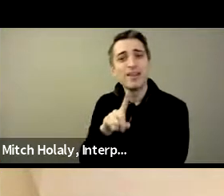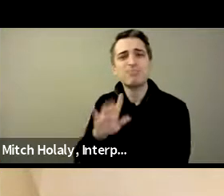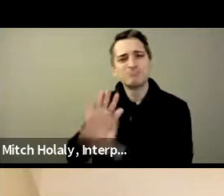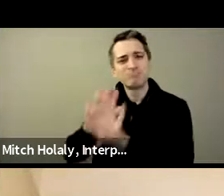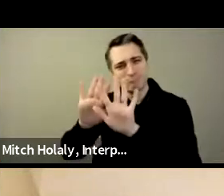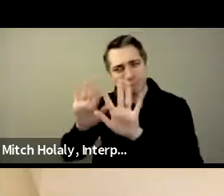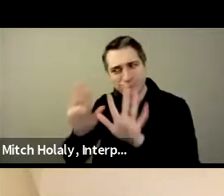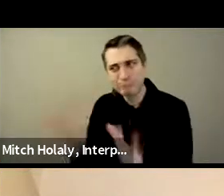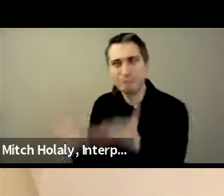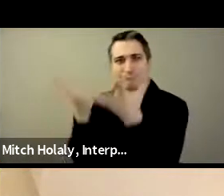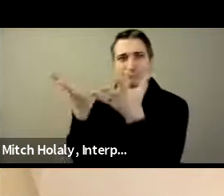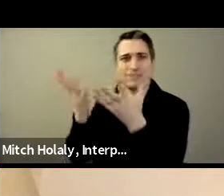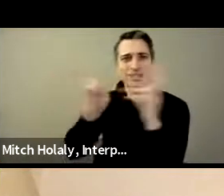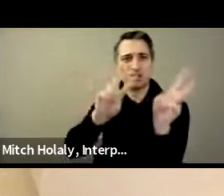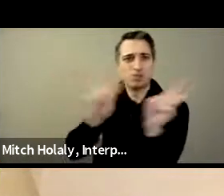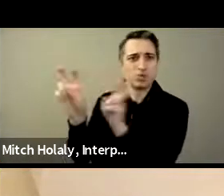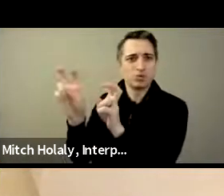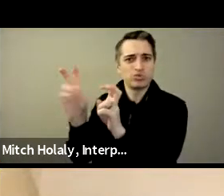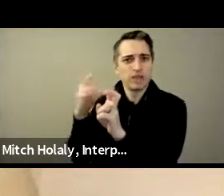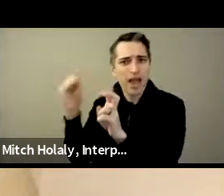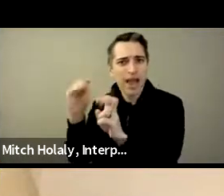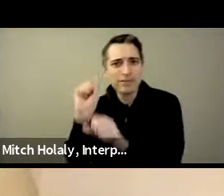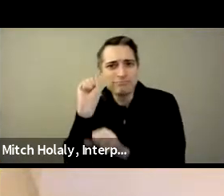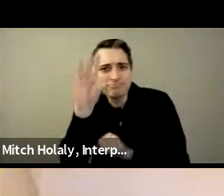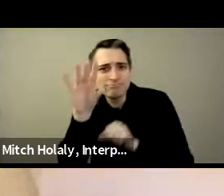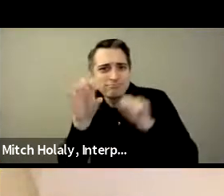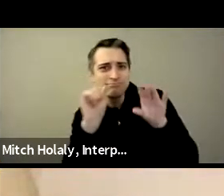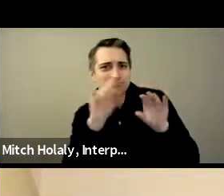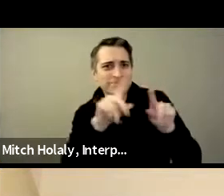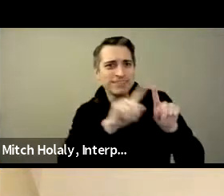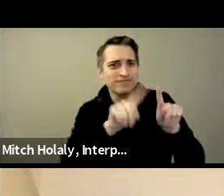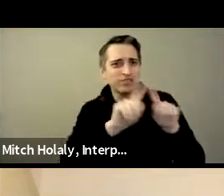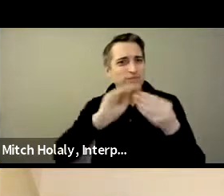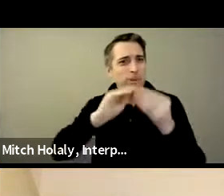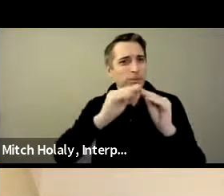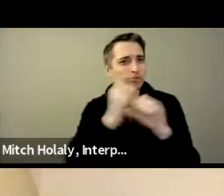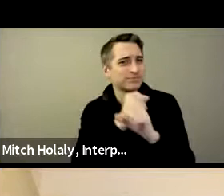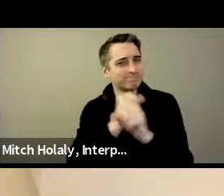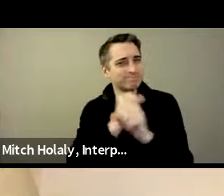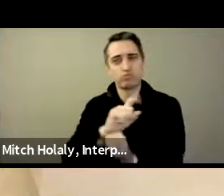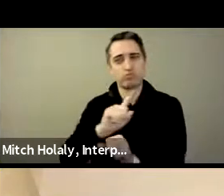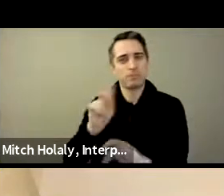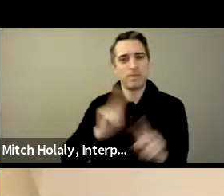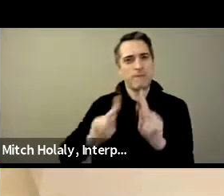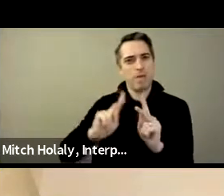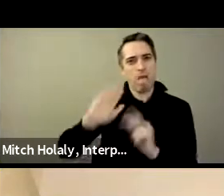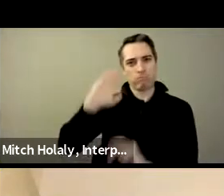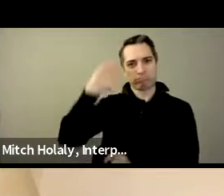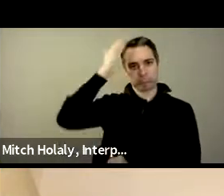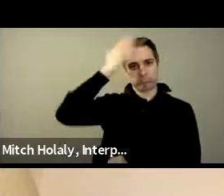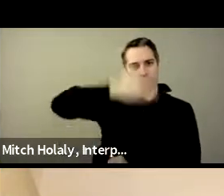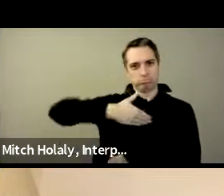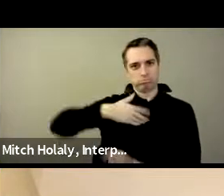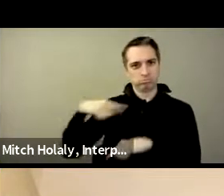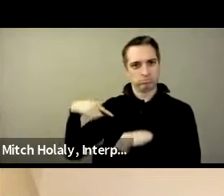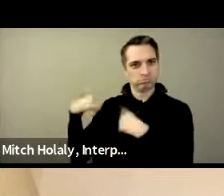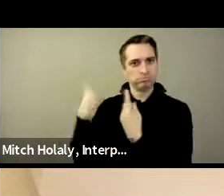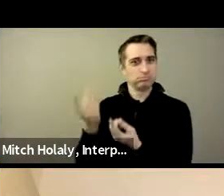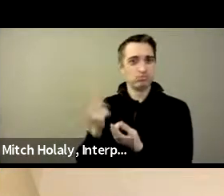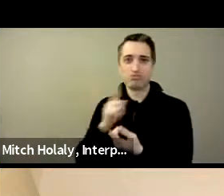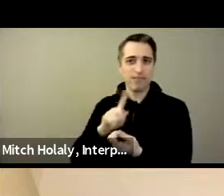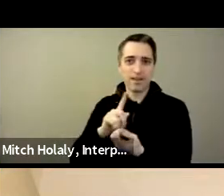issues and lifting those types of statistics that you're talking about, because I think they don't get recognized or appreciated or acknowledged